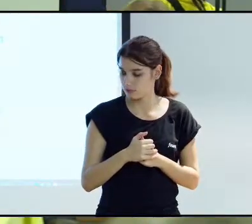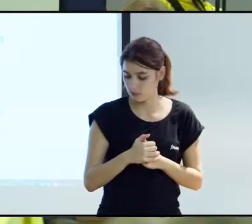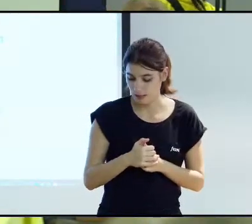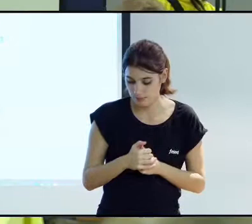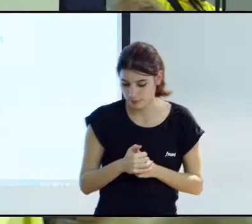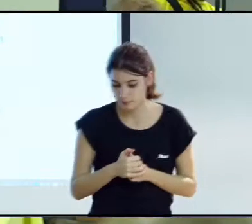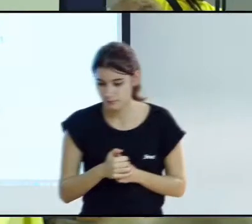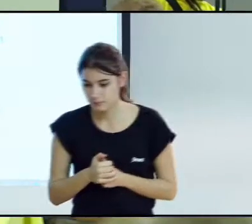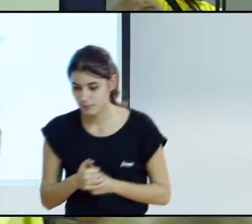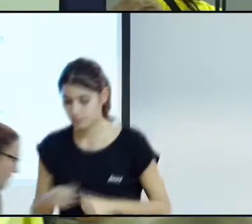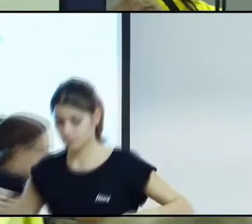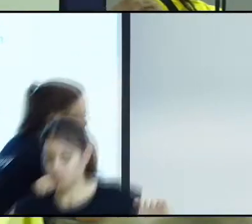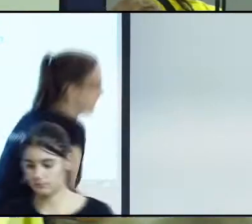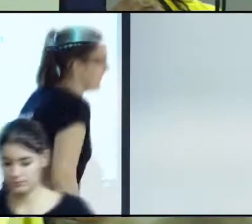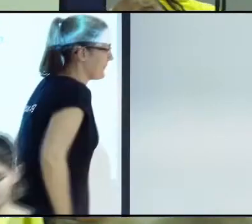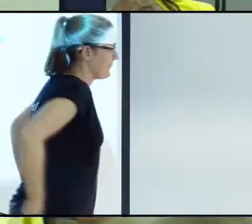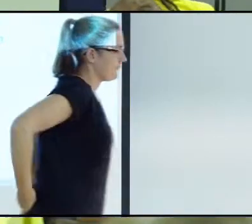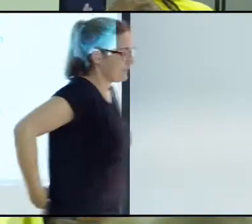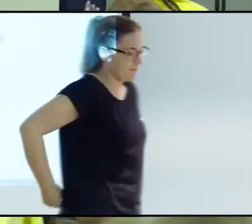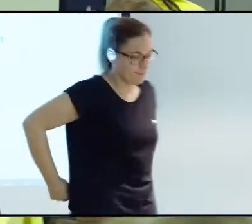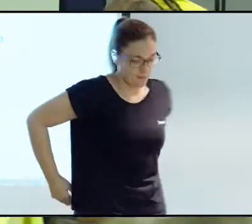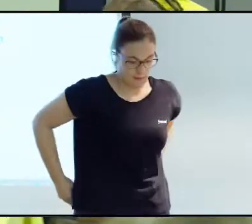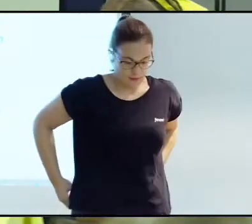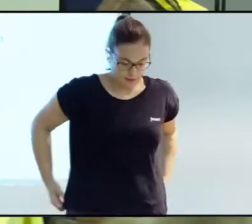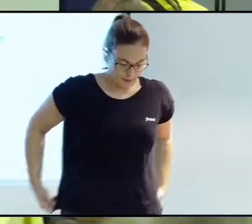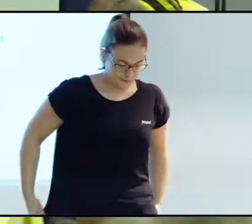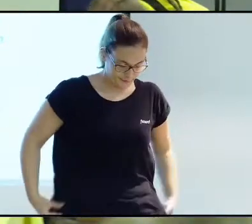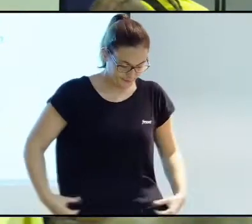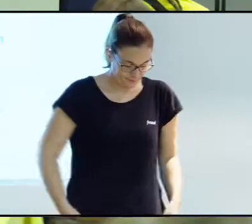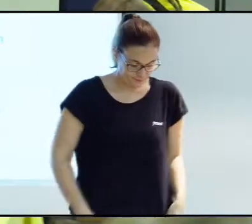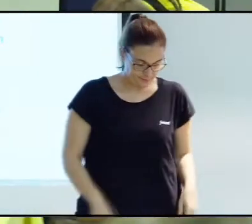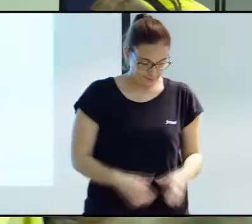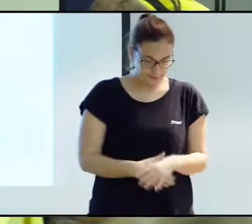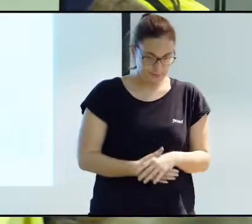is not enough. Oh dear, I've lost my place, said the speaker.